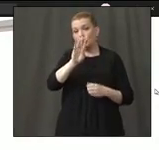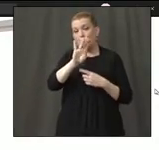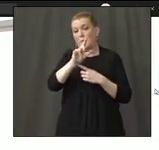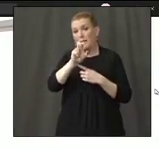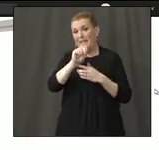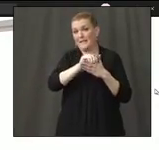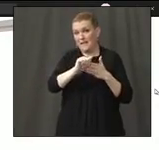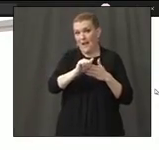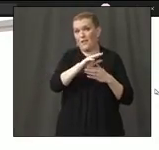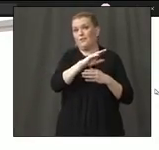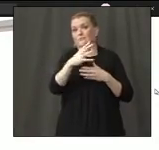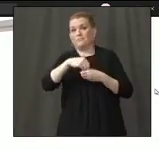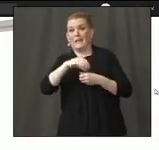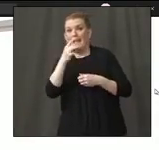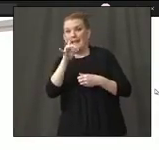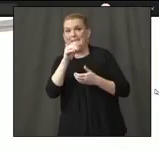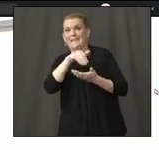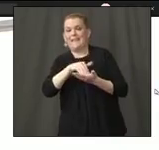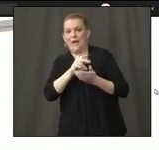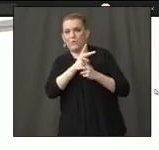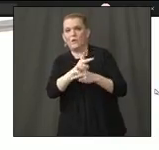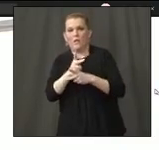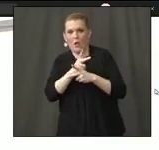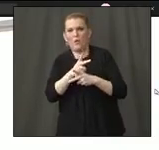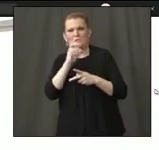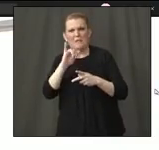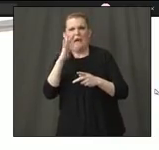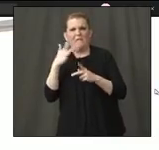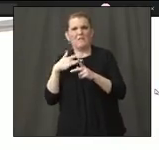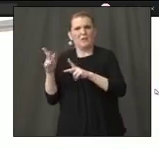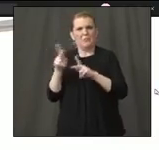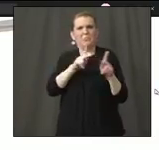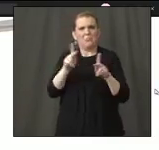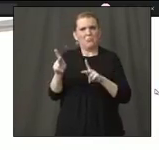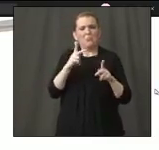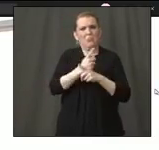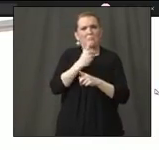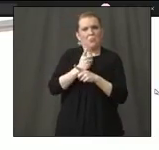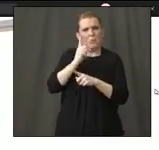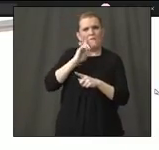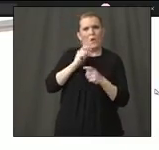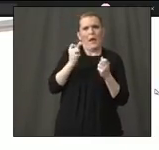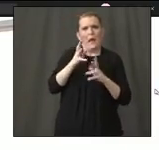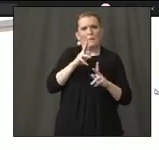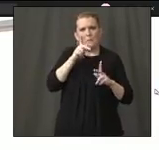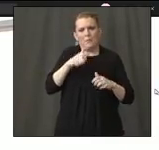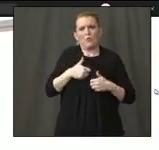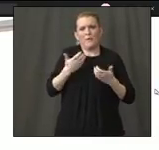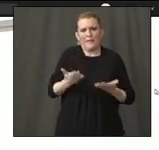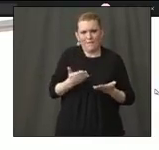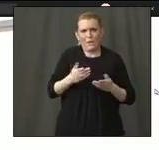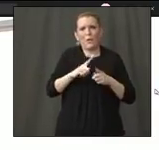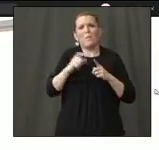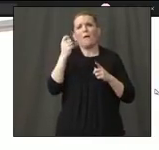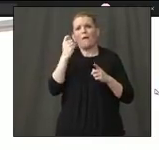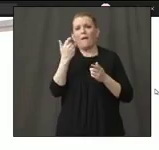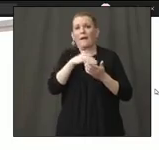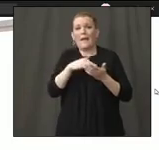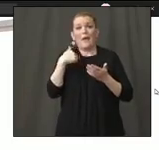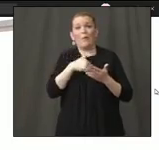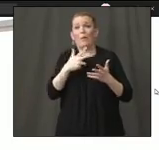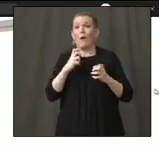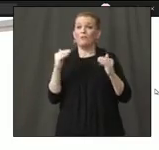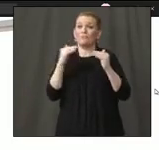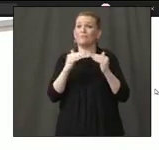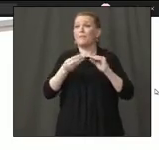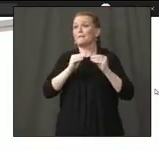par relative to our population and size. But again, we want to outperform those numbers in the next round.